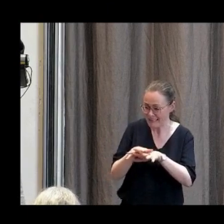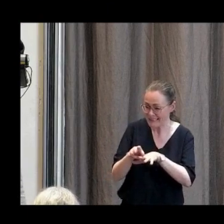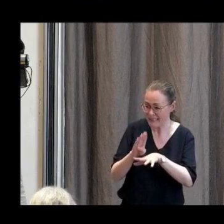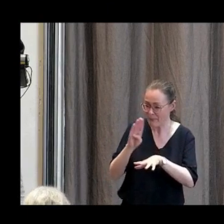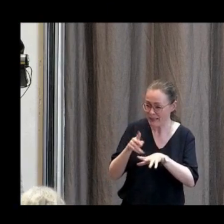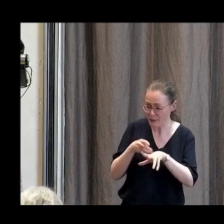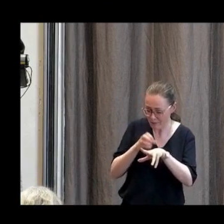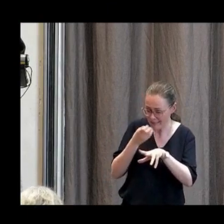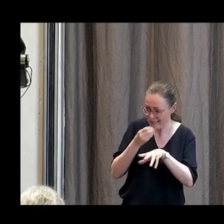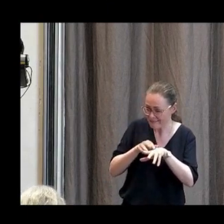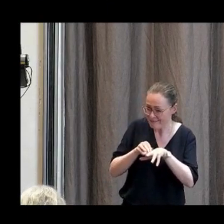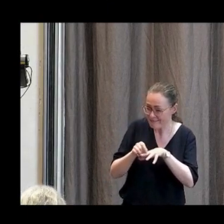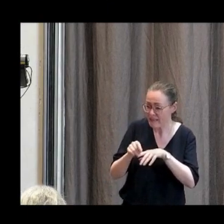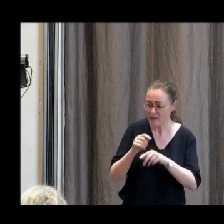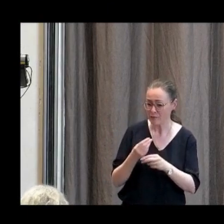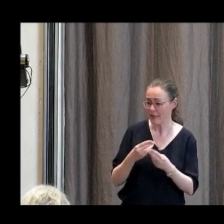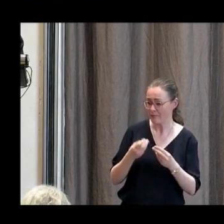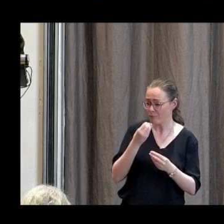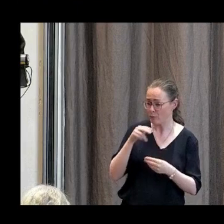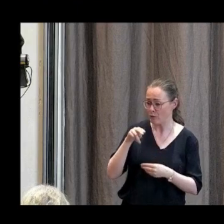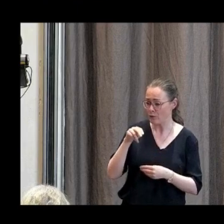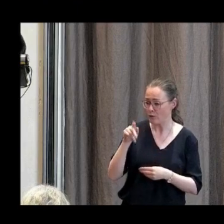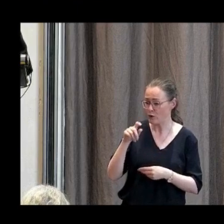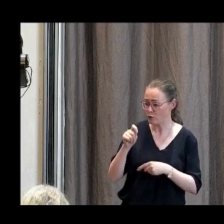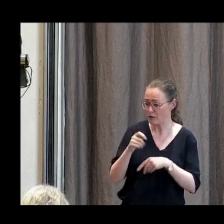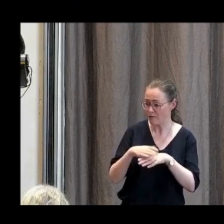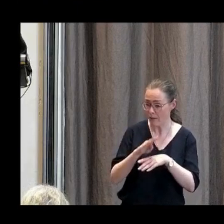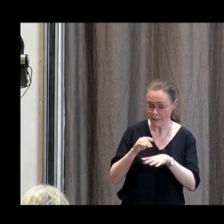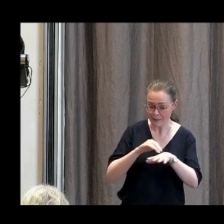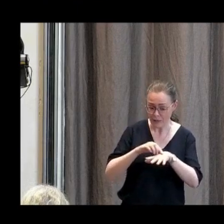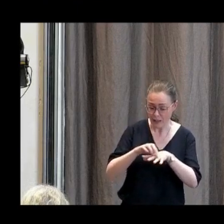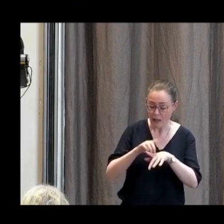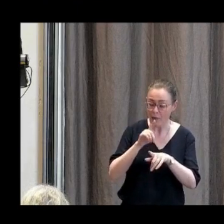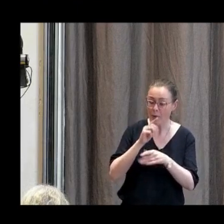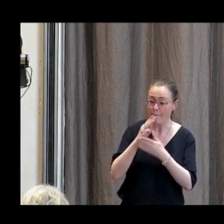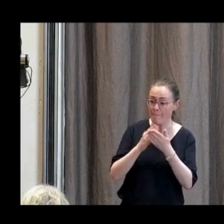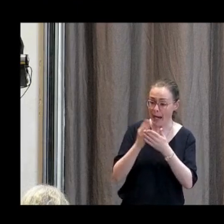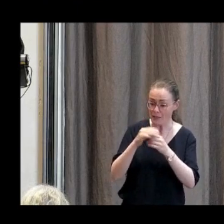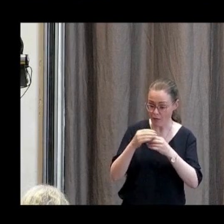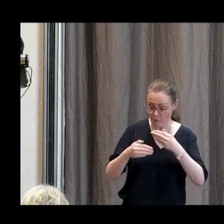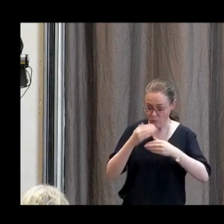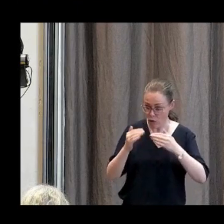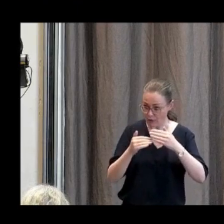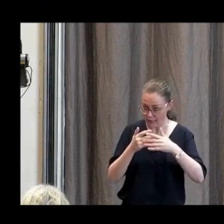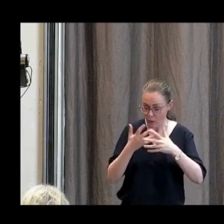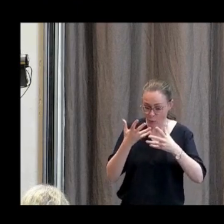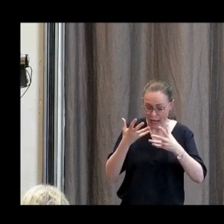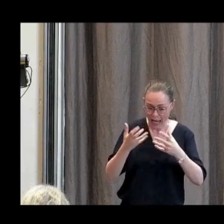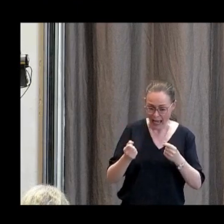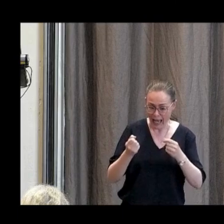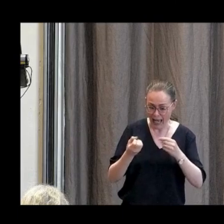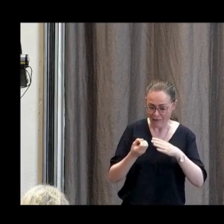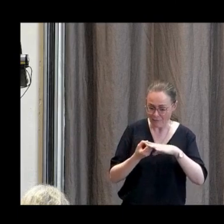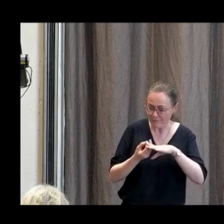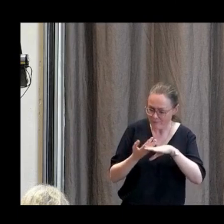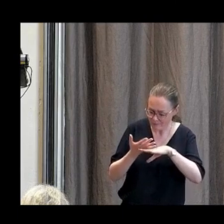to keep themselves alive, so they're nutrients for them. And as part of that complex process, we've got this emission from